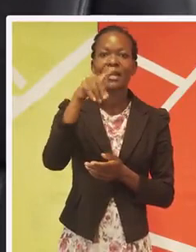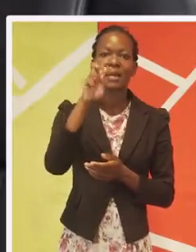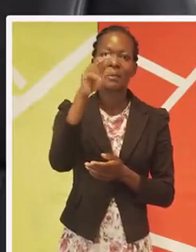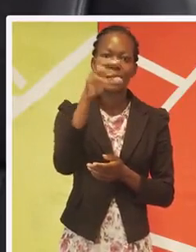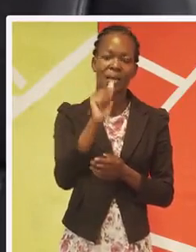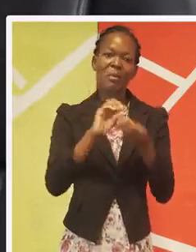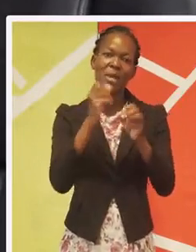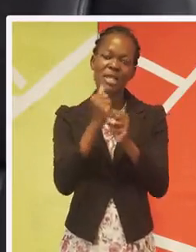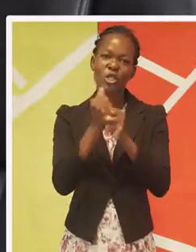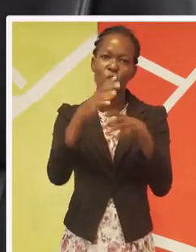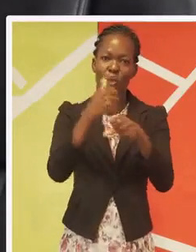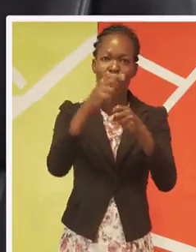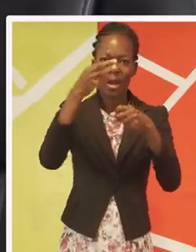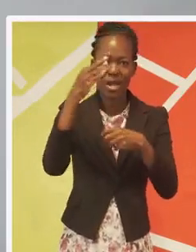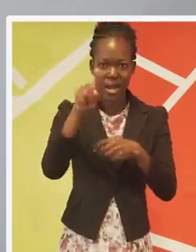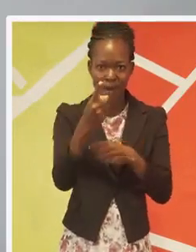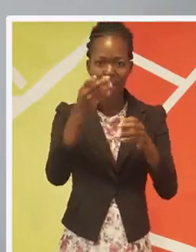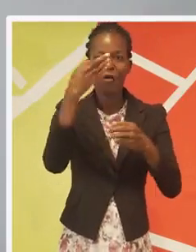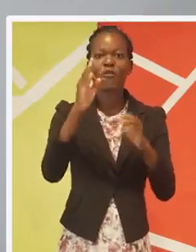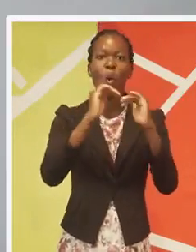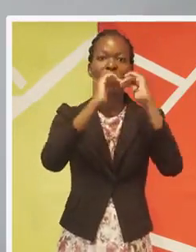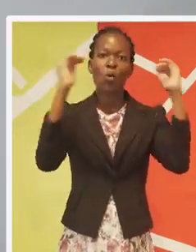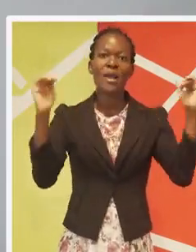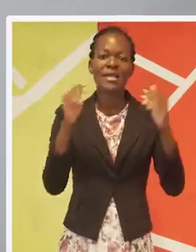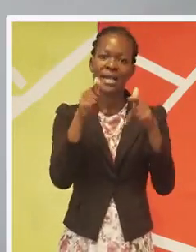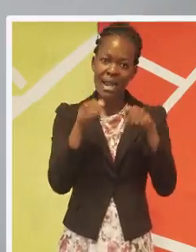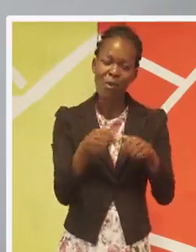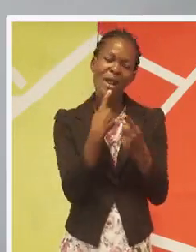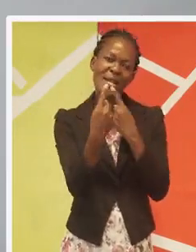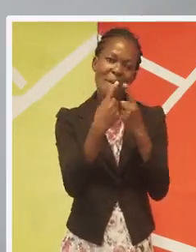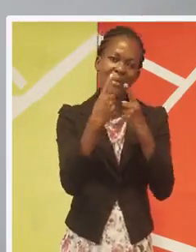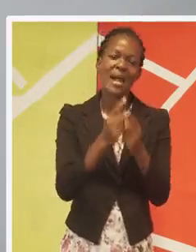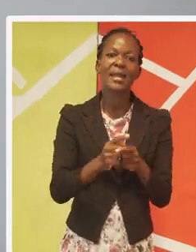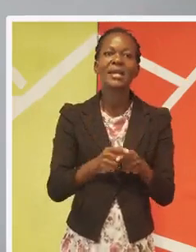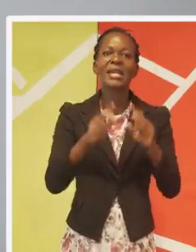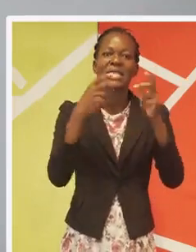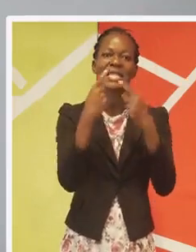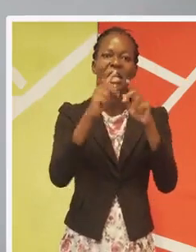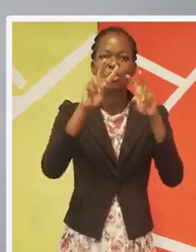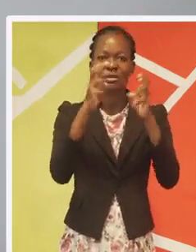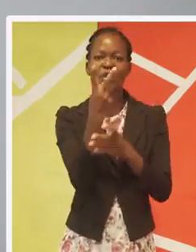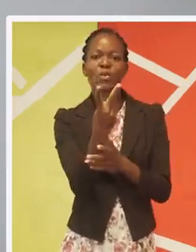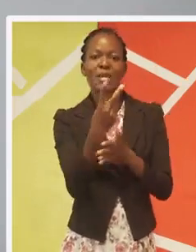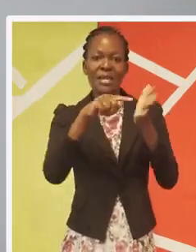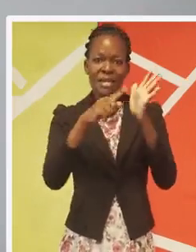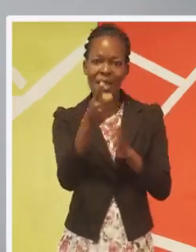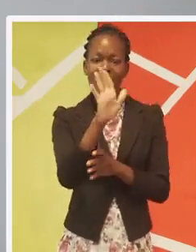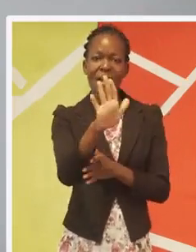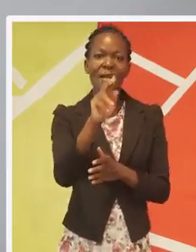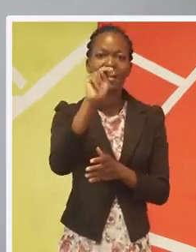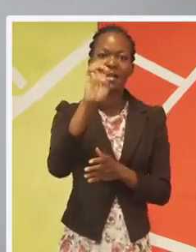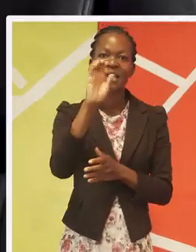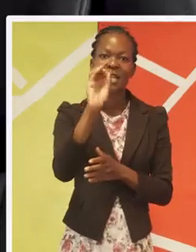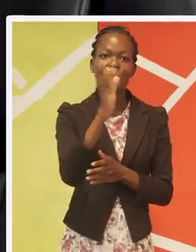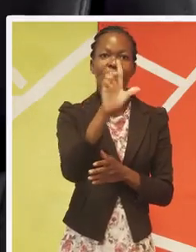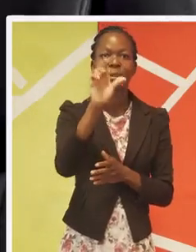the Economic Justice and Rights Lead, and I will be taking you through the second episode, which is on neoliberalism. So we'll